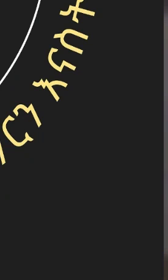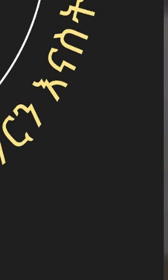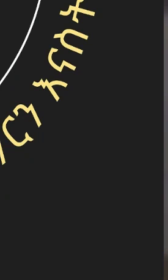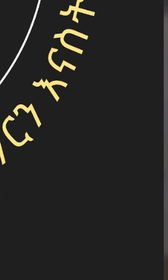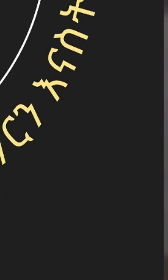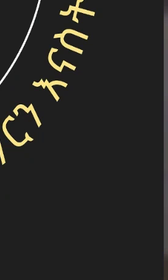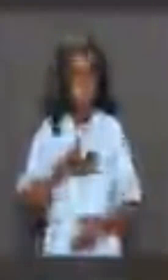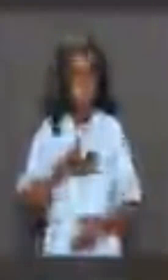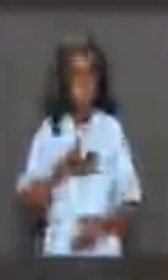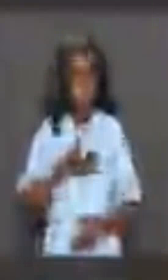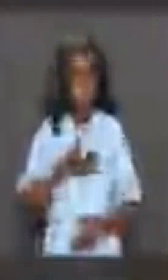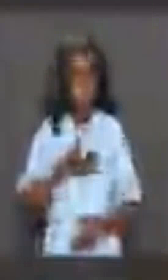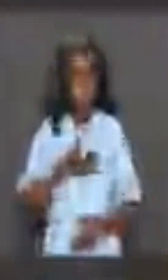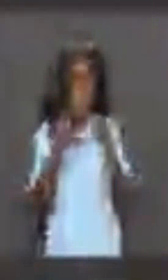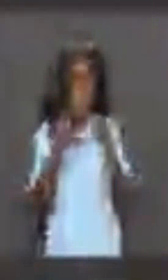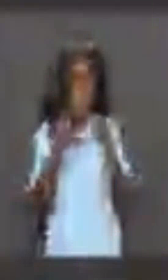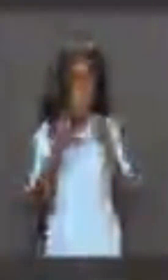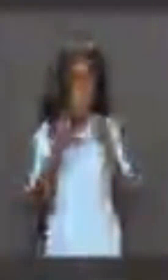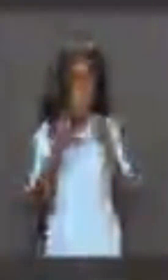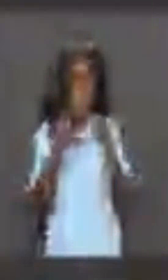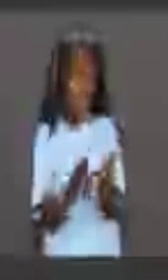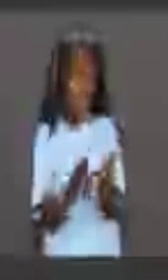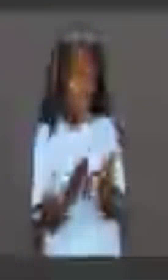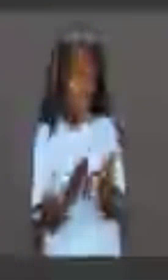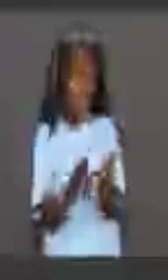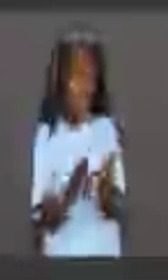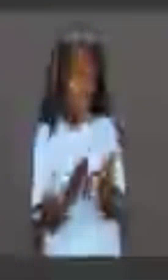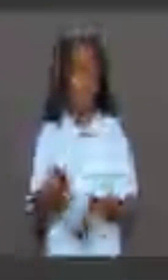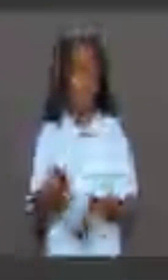Please look at these numbers, students.